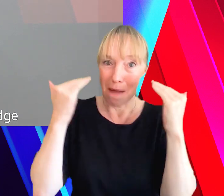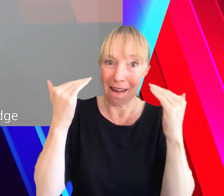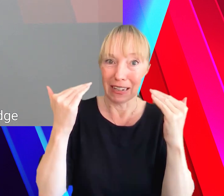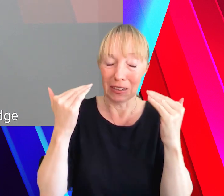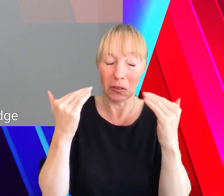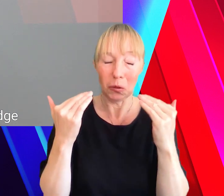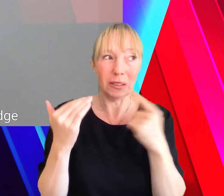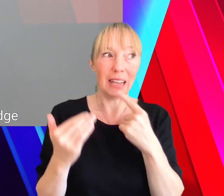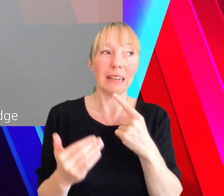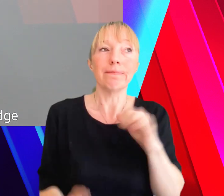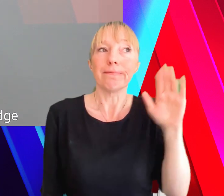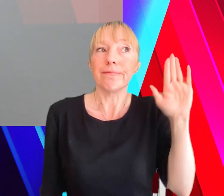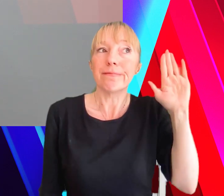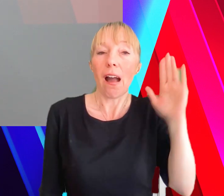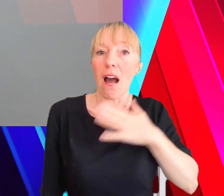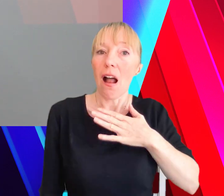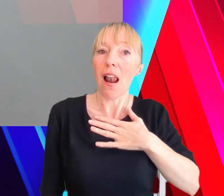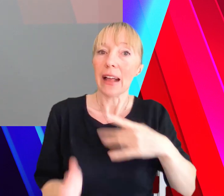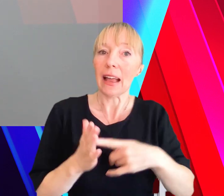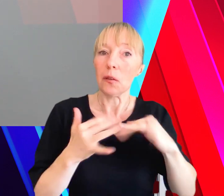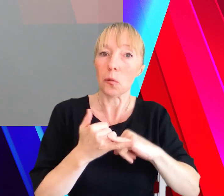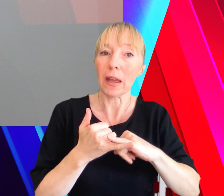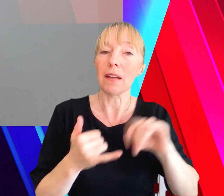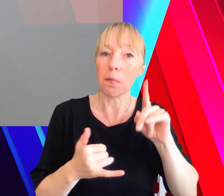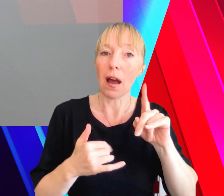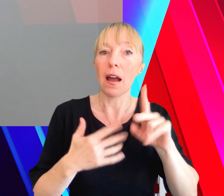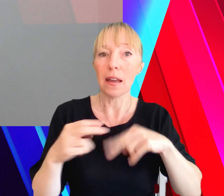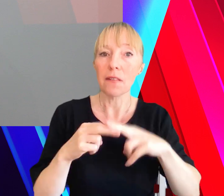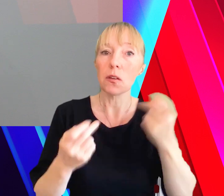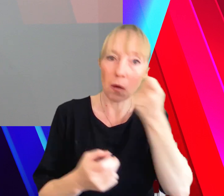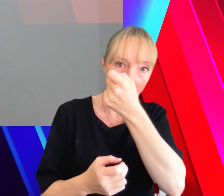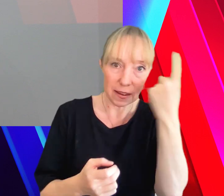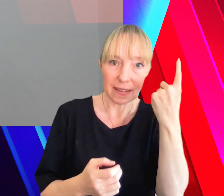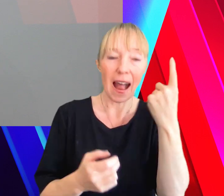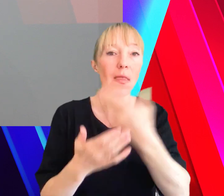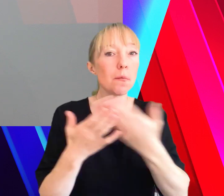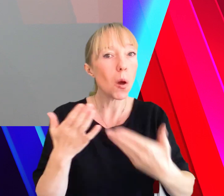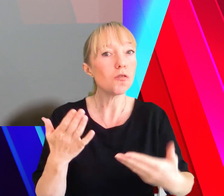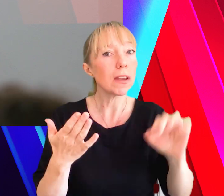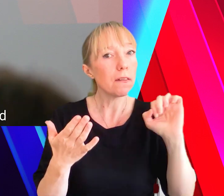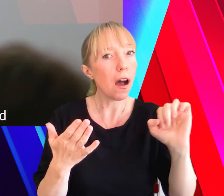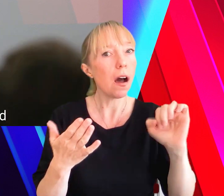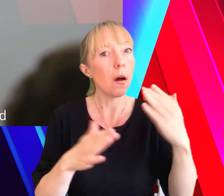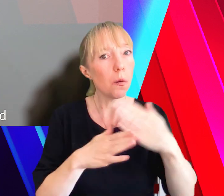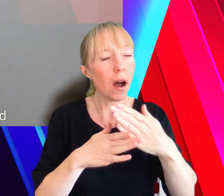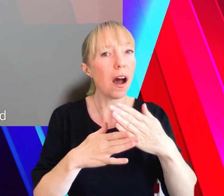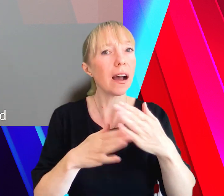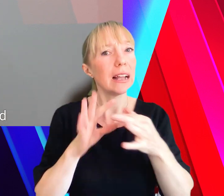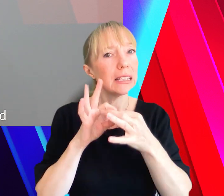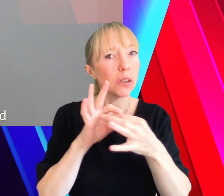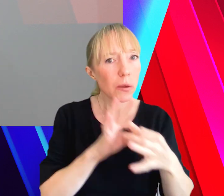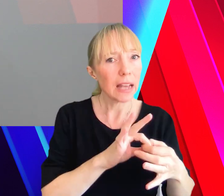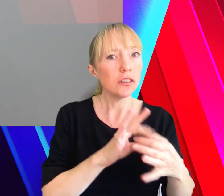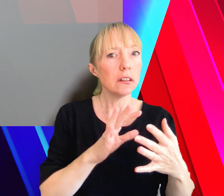embarrassed to kind of like acknowledge that I like Taylor Swift. But it's like if you actually understand like the poetry of her work